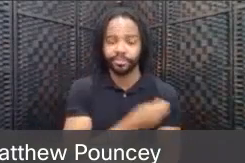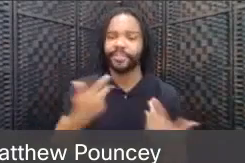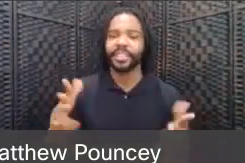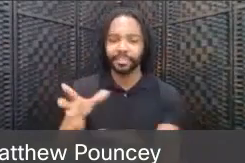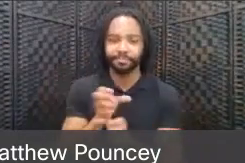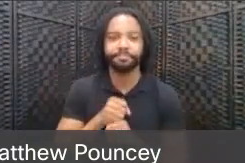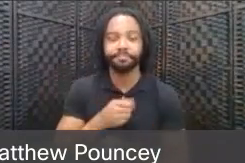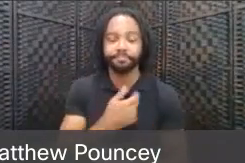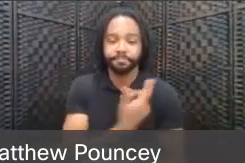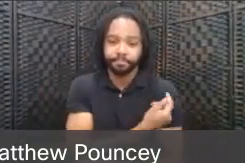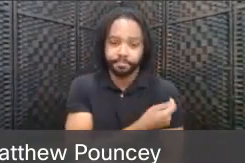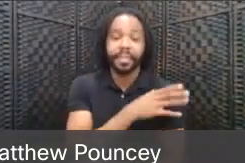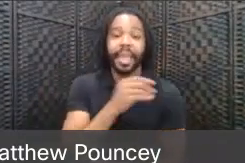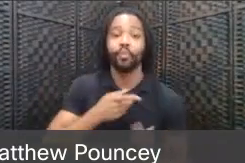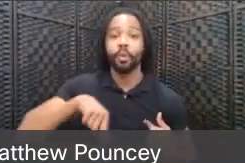continue to work with